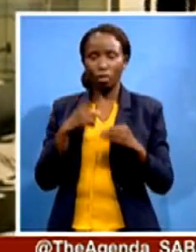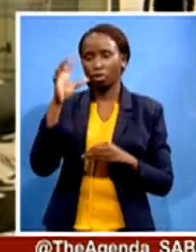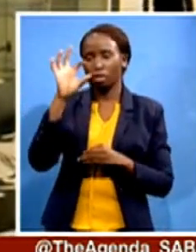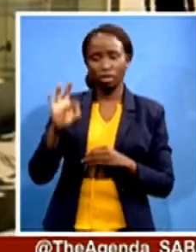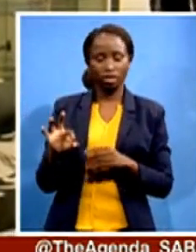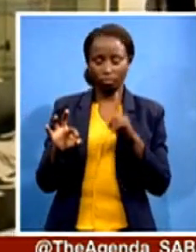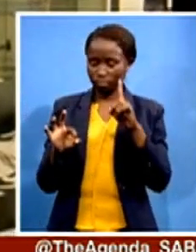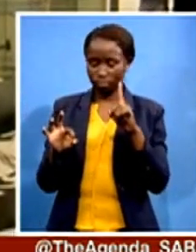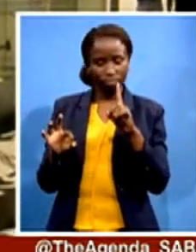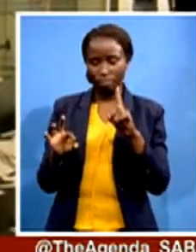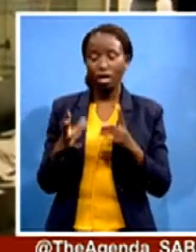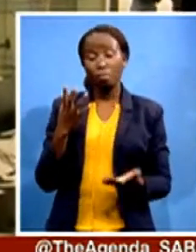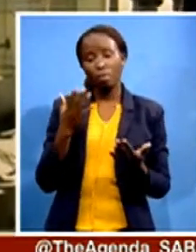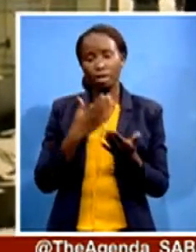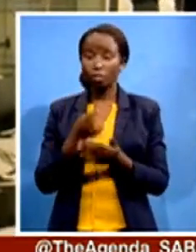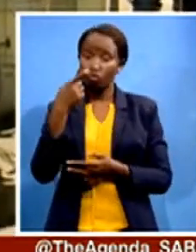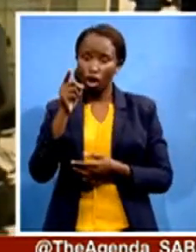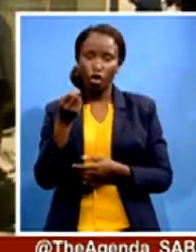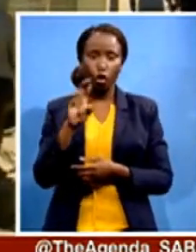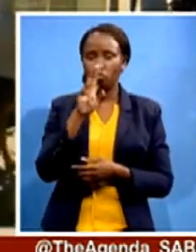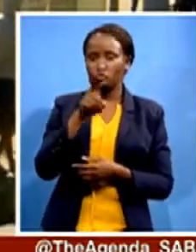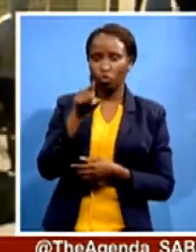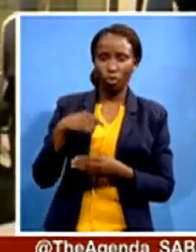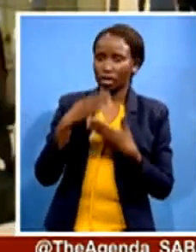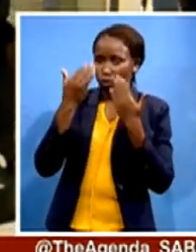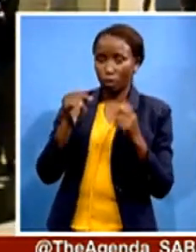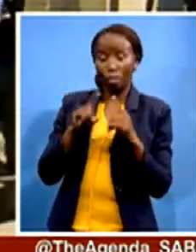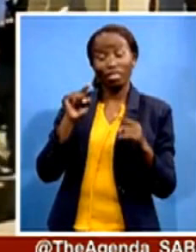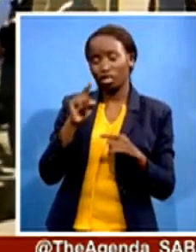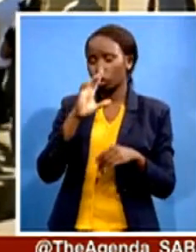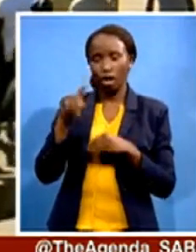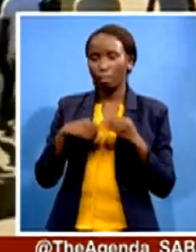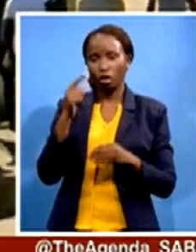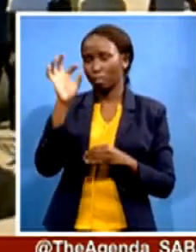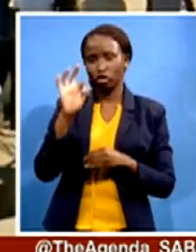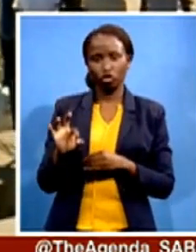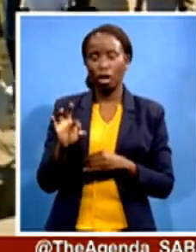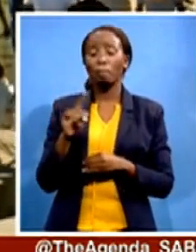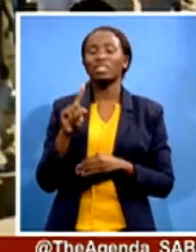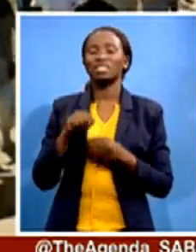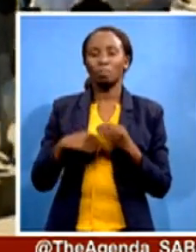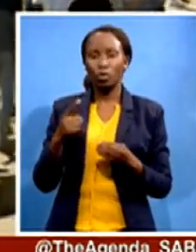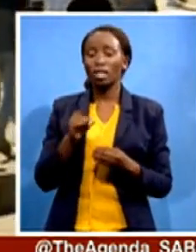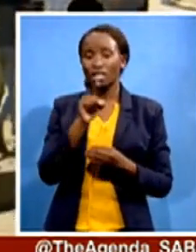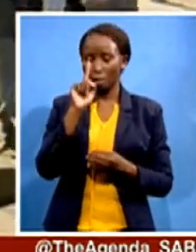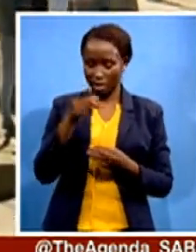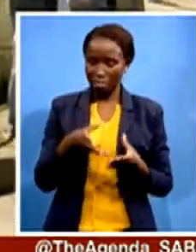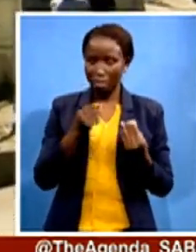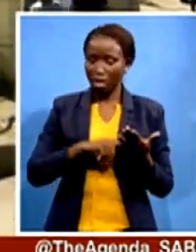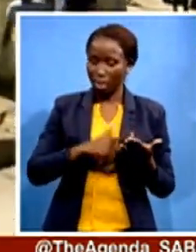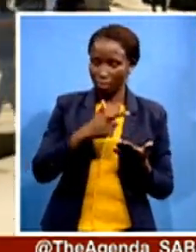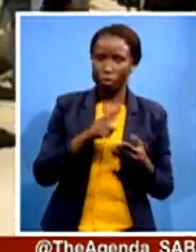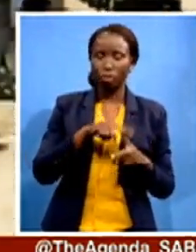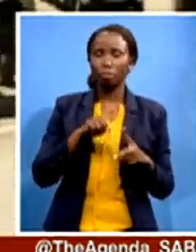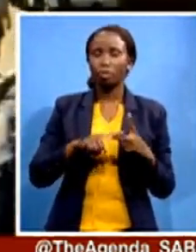this one is not about percentage, it's about them punching the laptops, issuing the funds to students. Thanks for that. I thank you so much for your